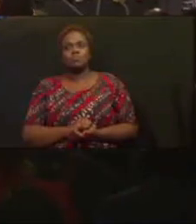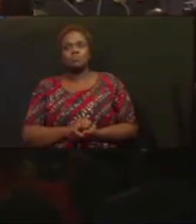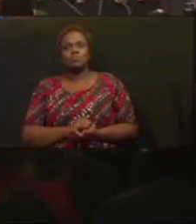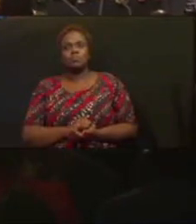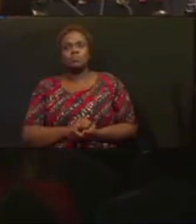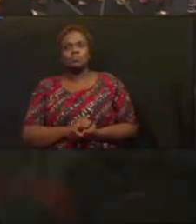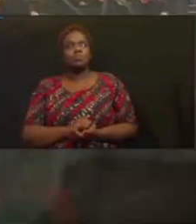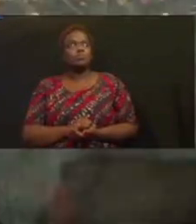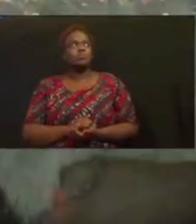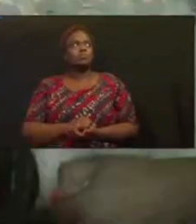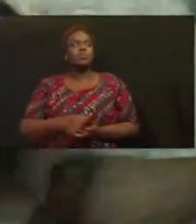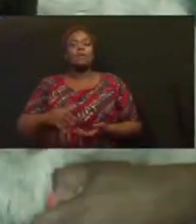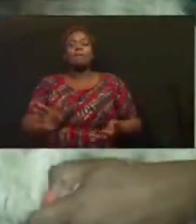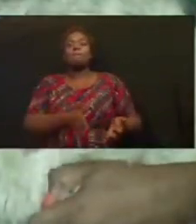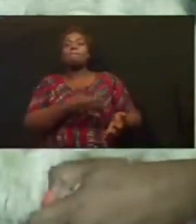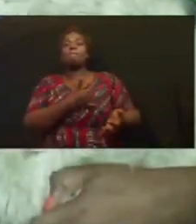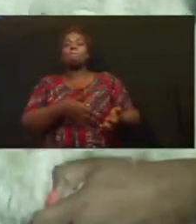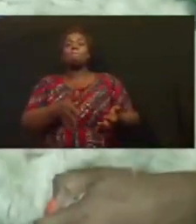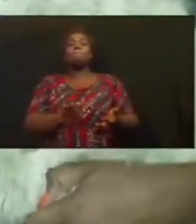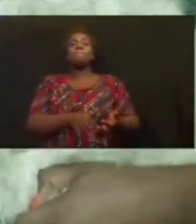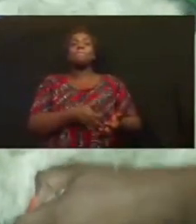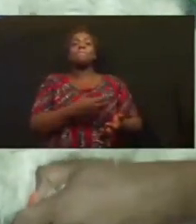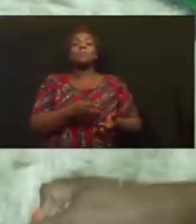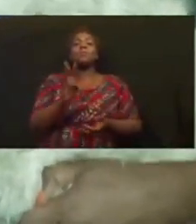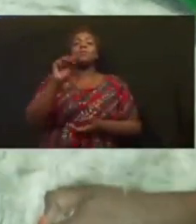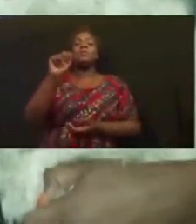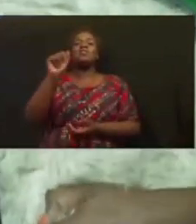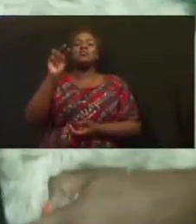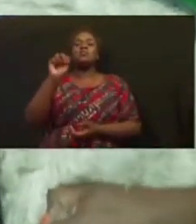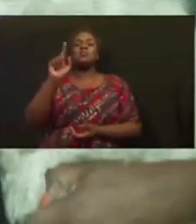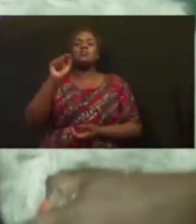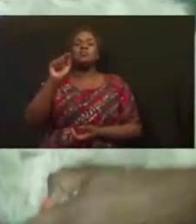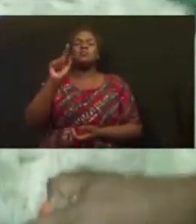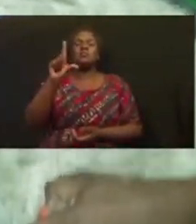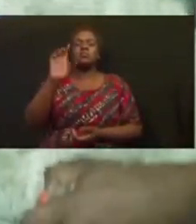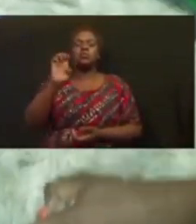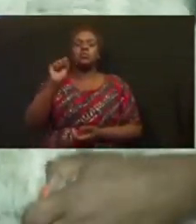Mantles are falling here tonight.